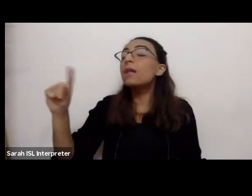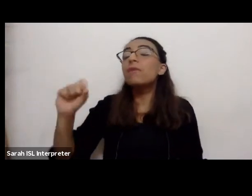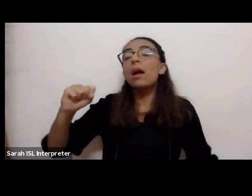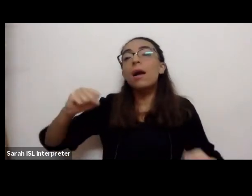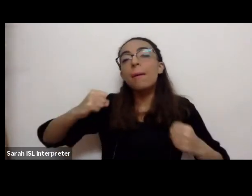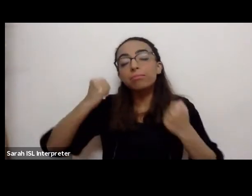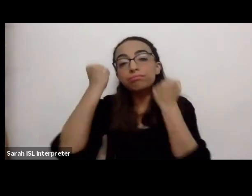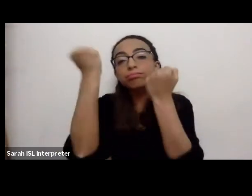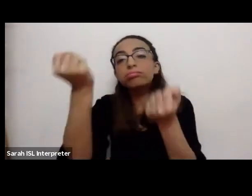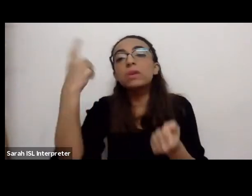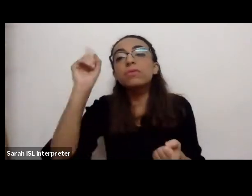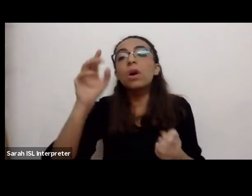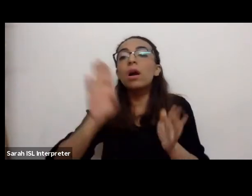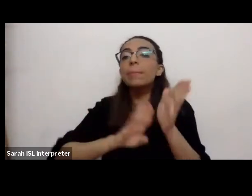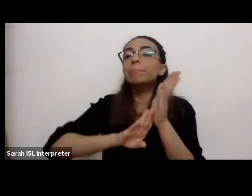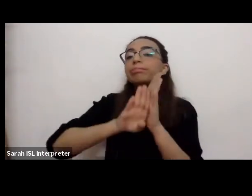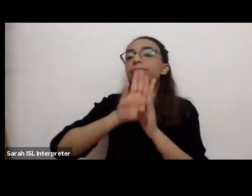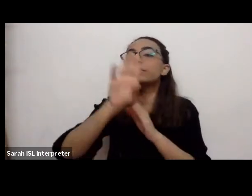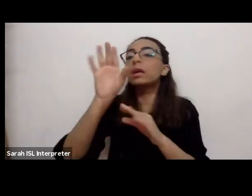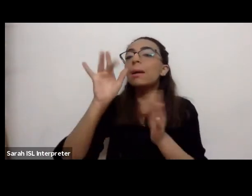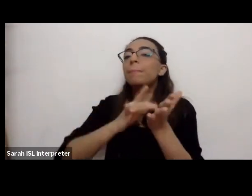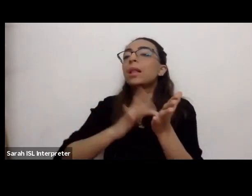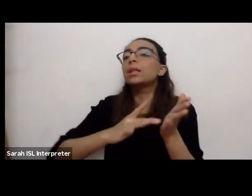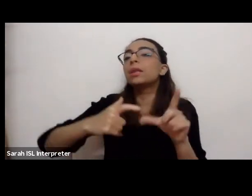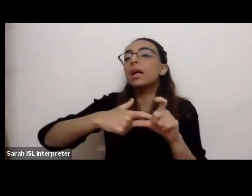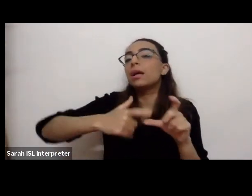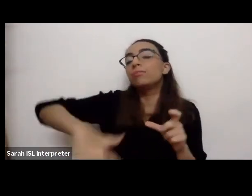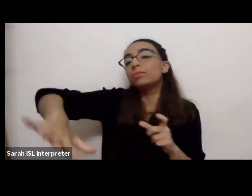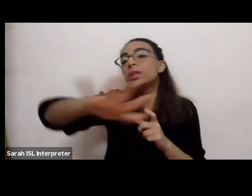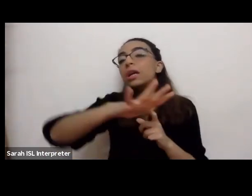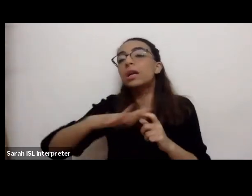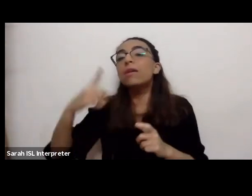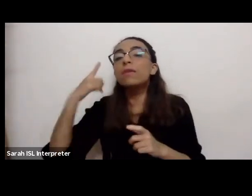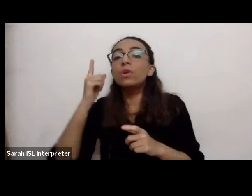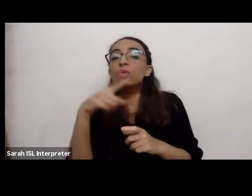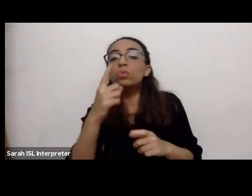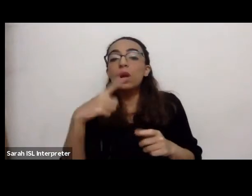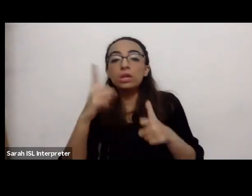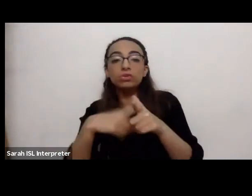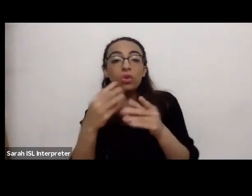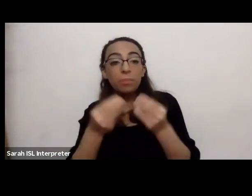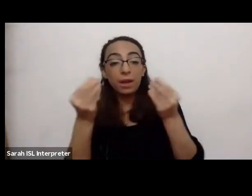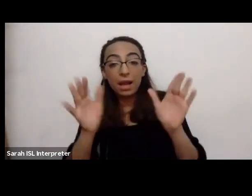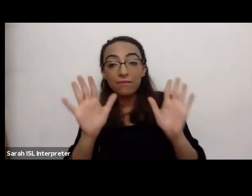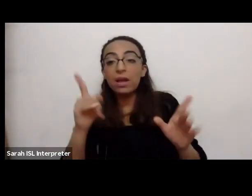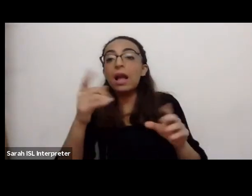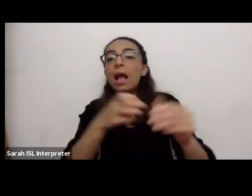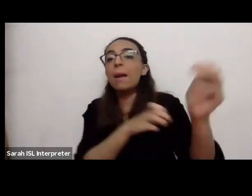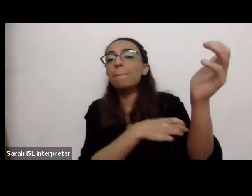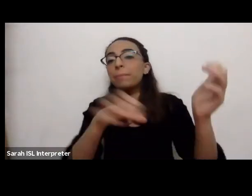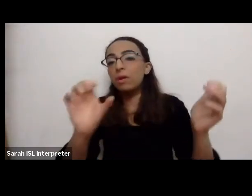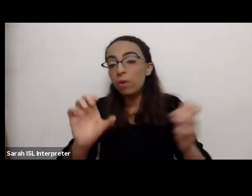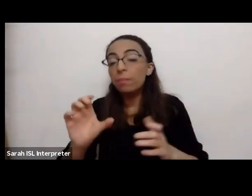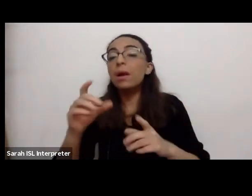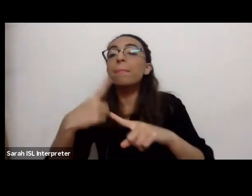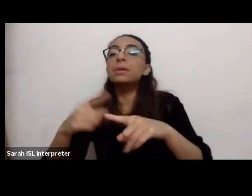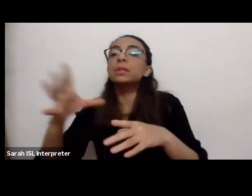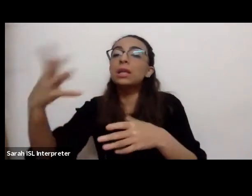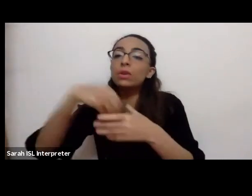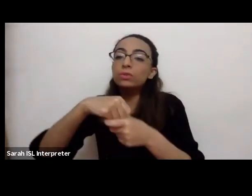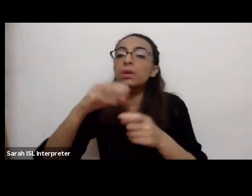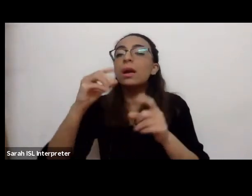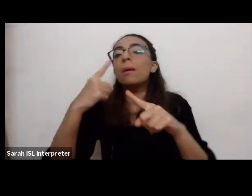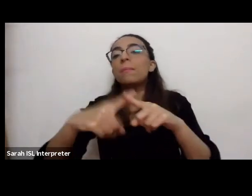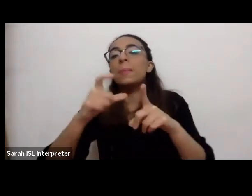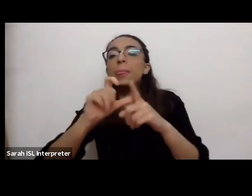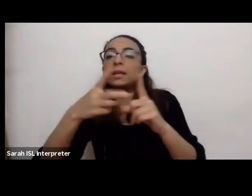creating a progressive workplace where employees thrive in a culture of empowerment, inclusion, and